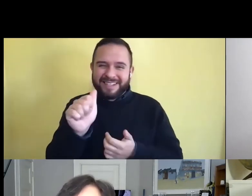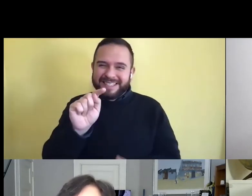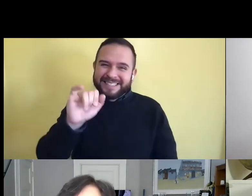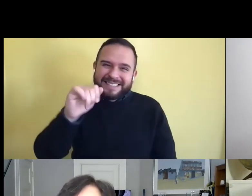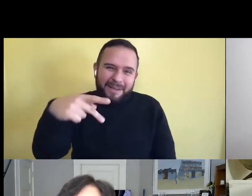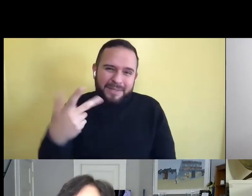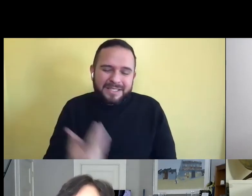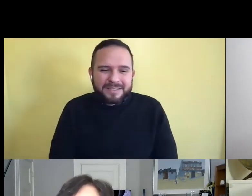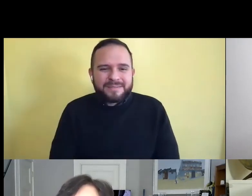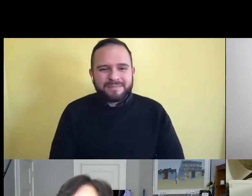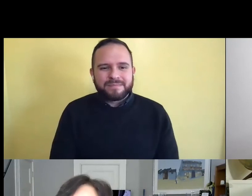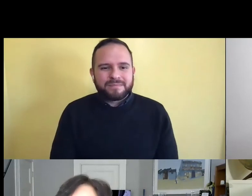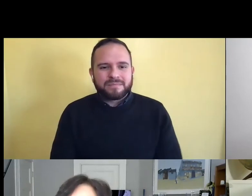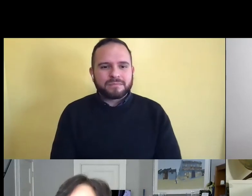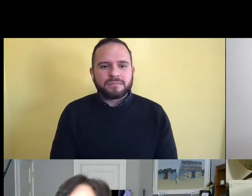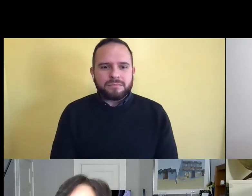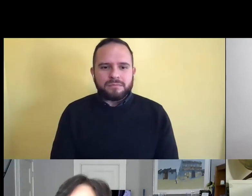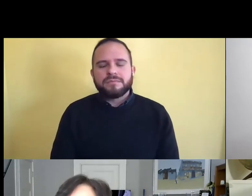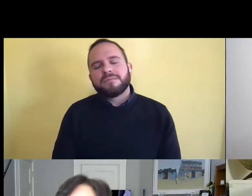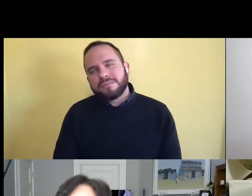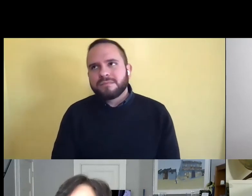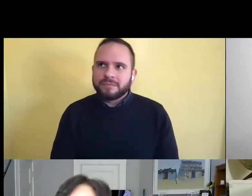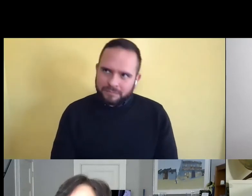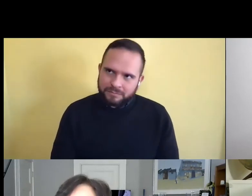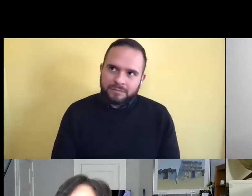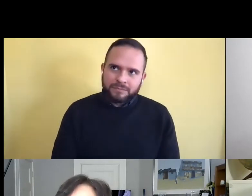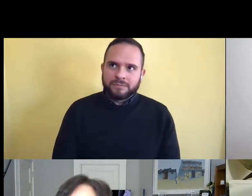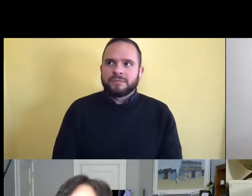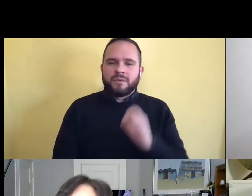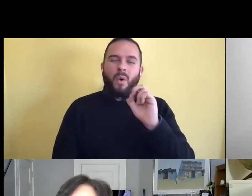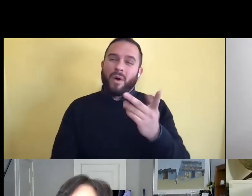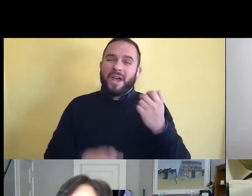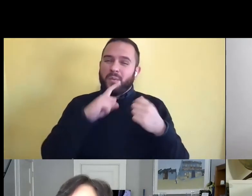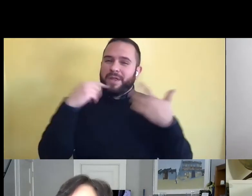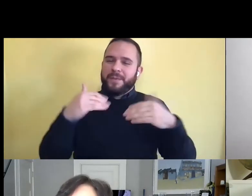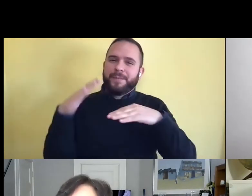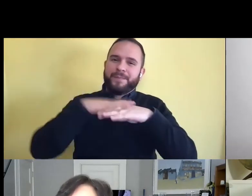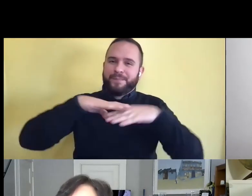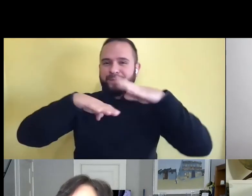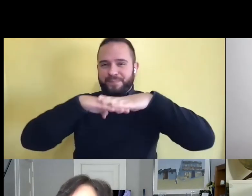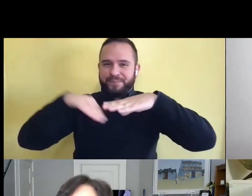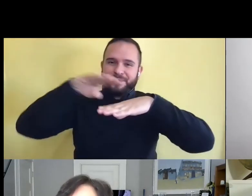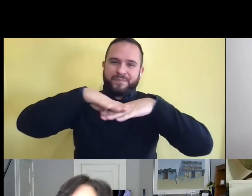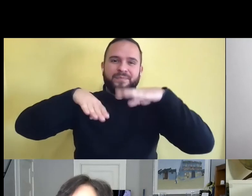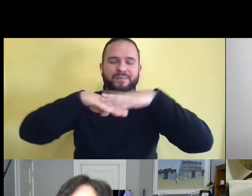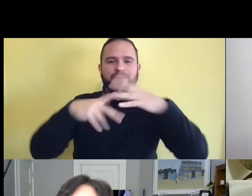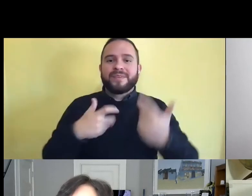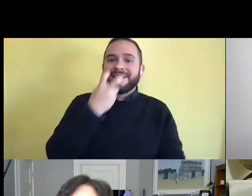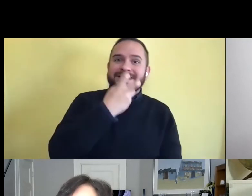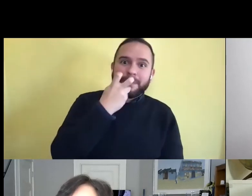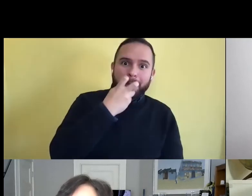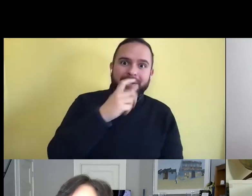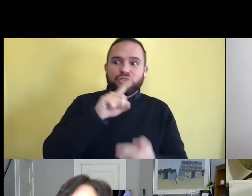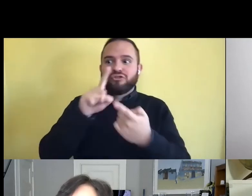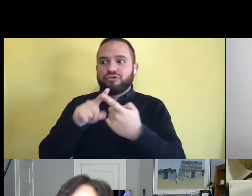Yes. Okay. So there's multiple layers to unpack here. So firstly, speech recognition has been around for a long time,